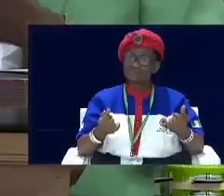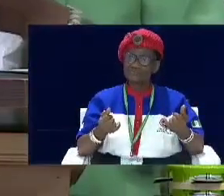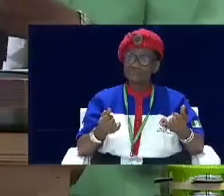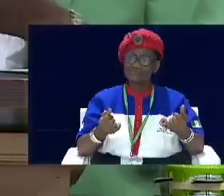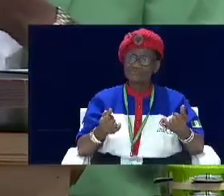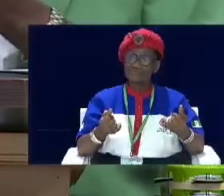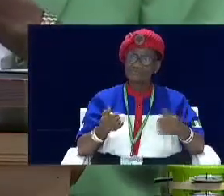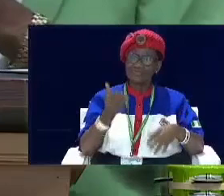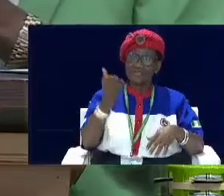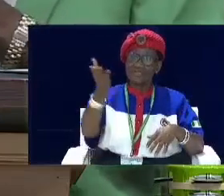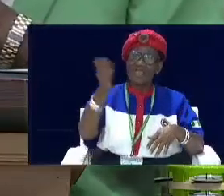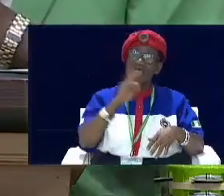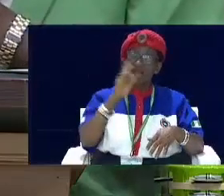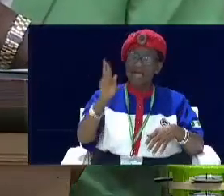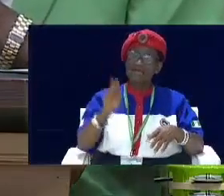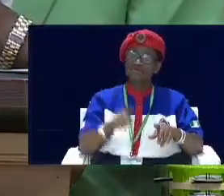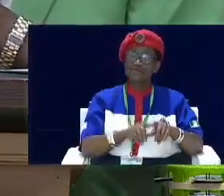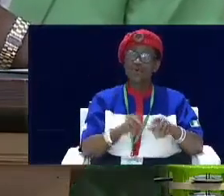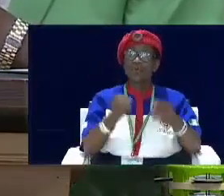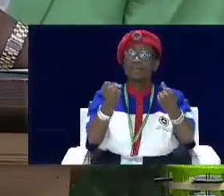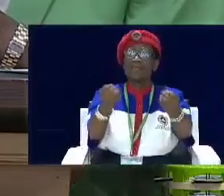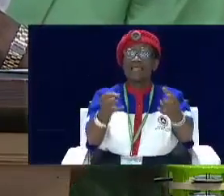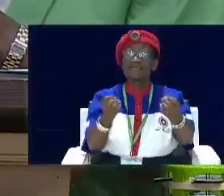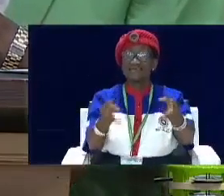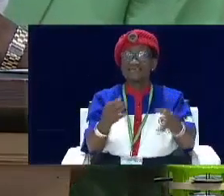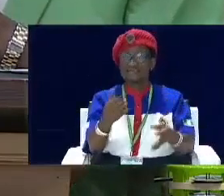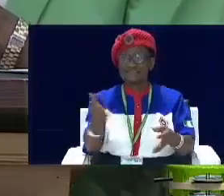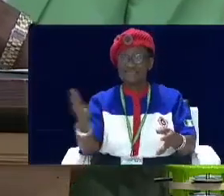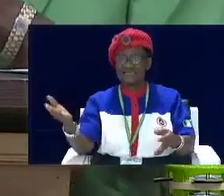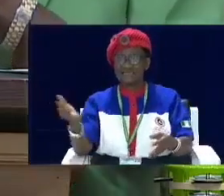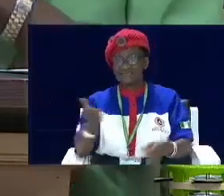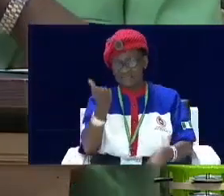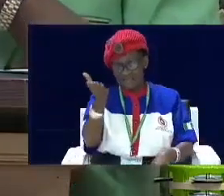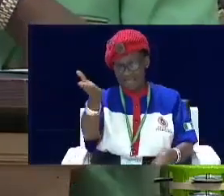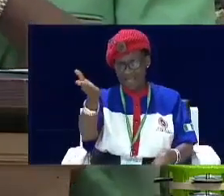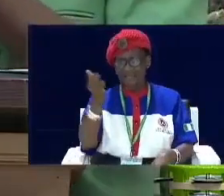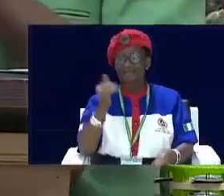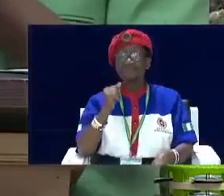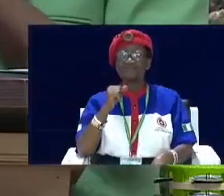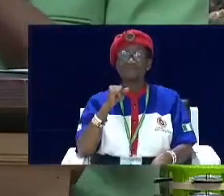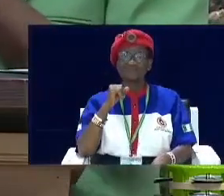there are so many things here. Opolopo nkan ni be ninu yi.